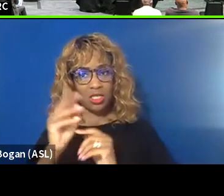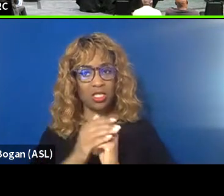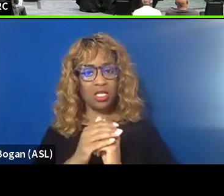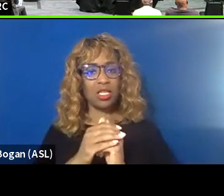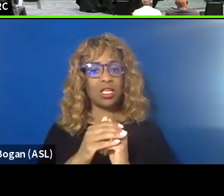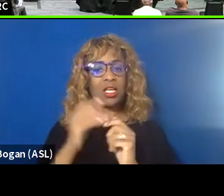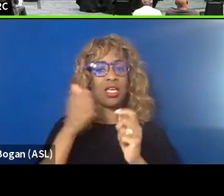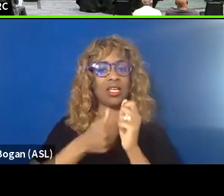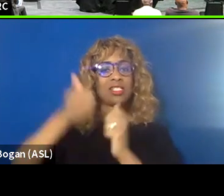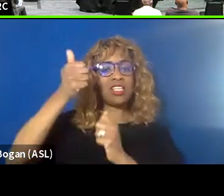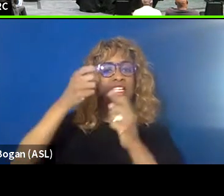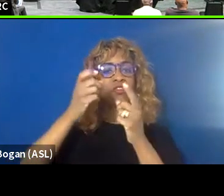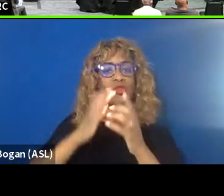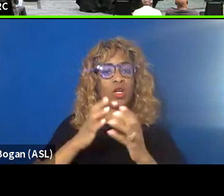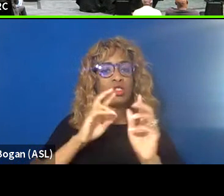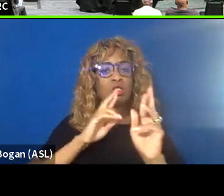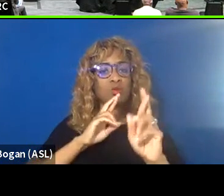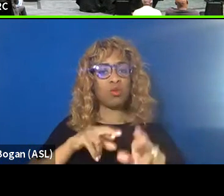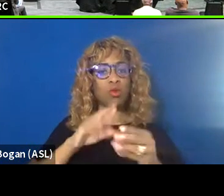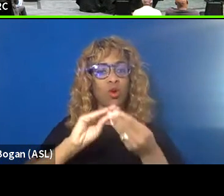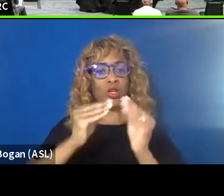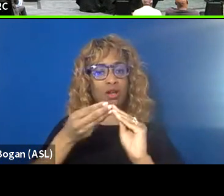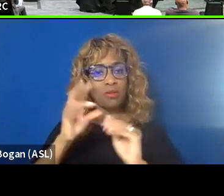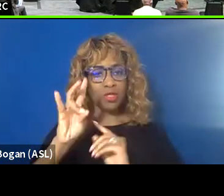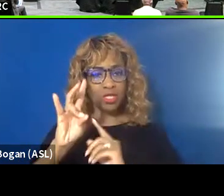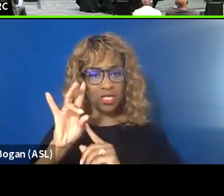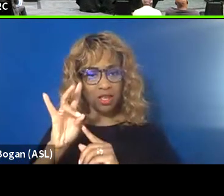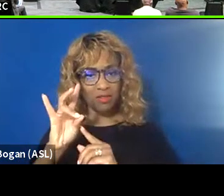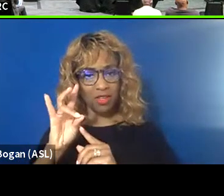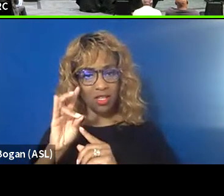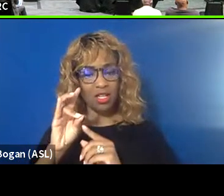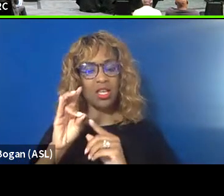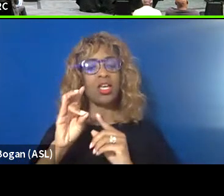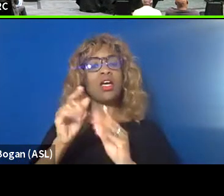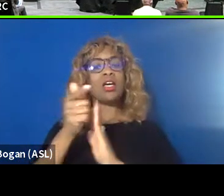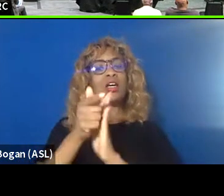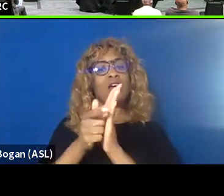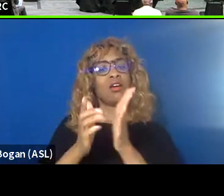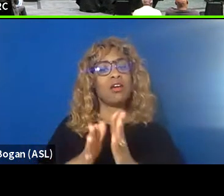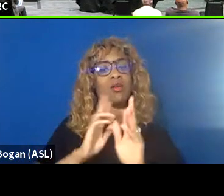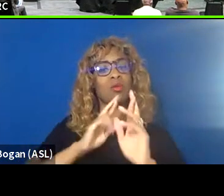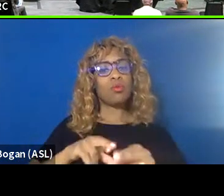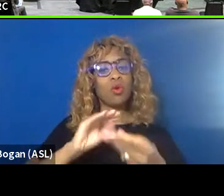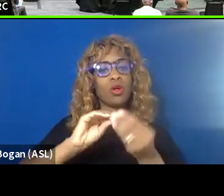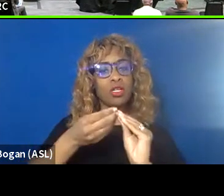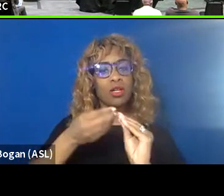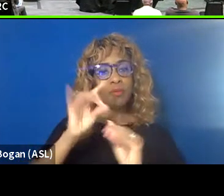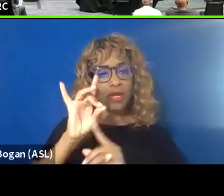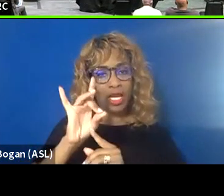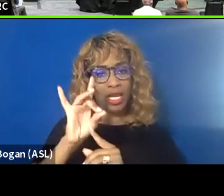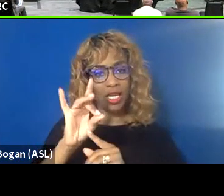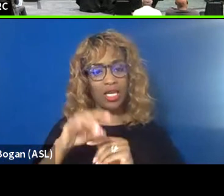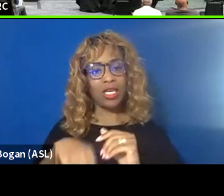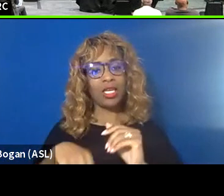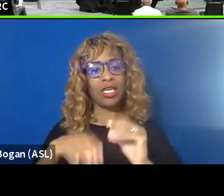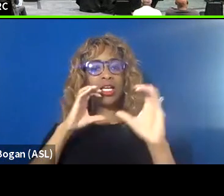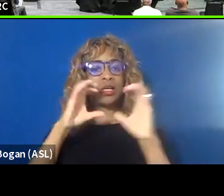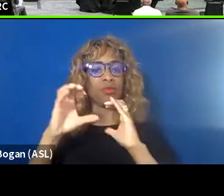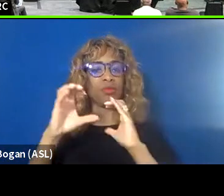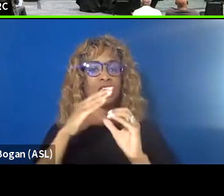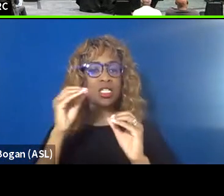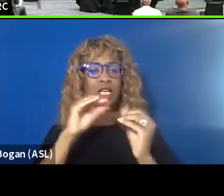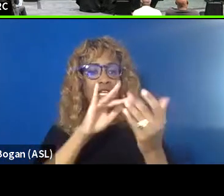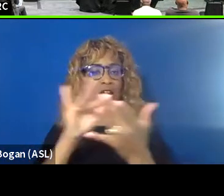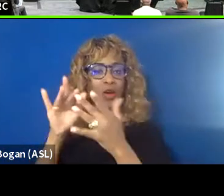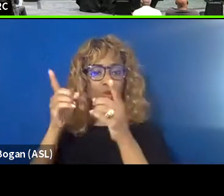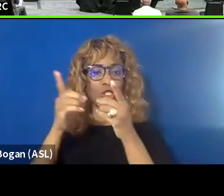Executive Director Report number 7, General Counsel Report number 8, Communications and